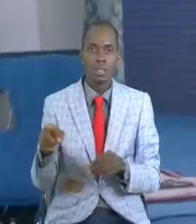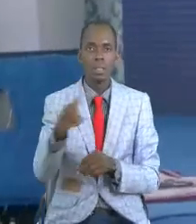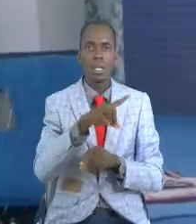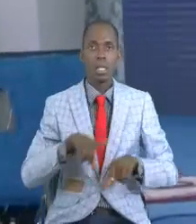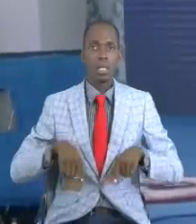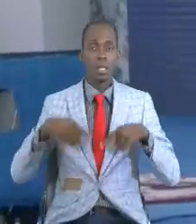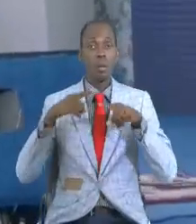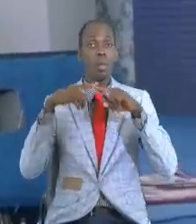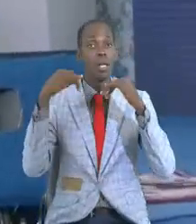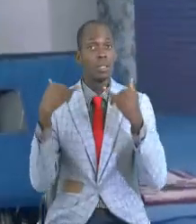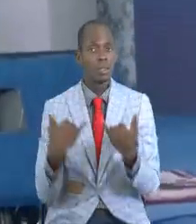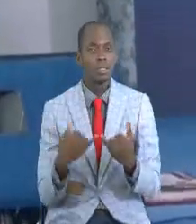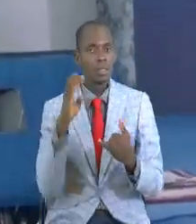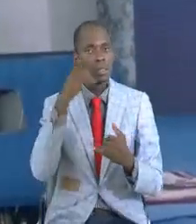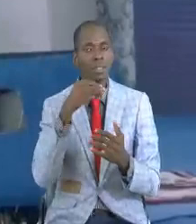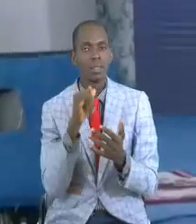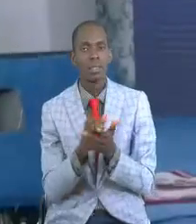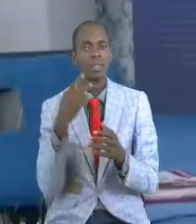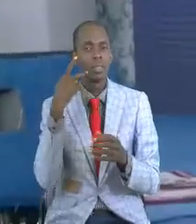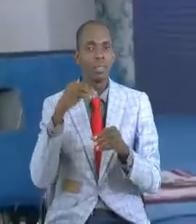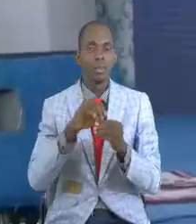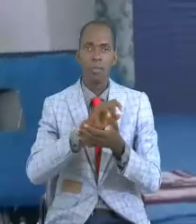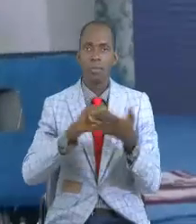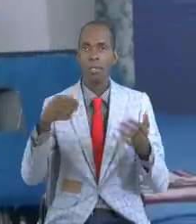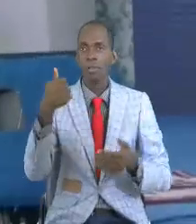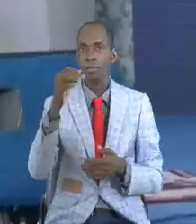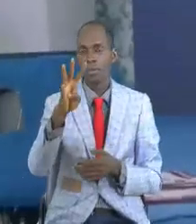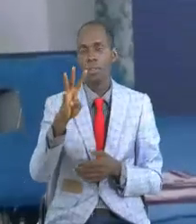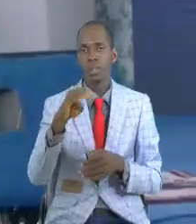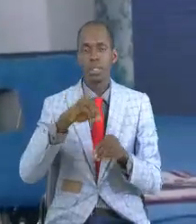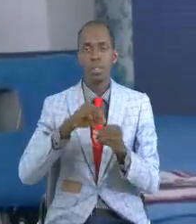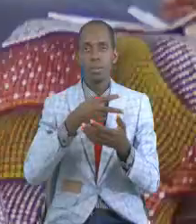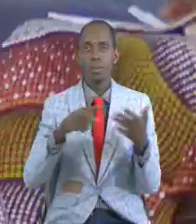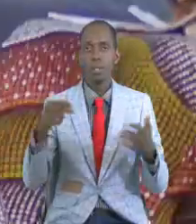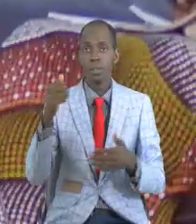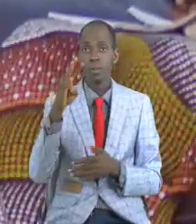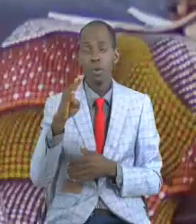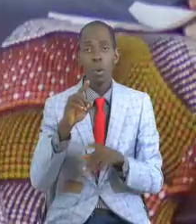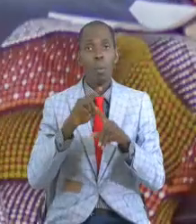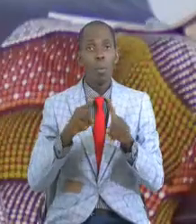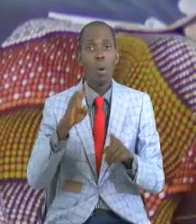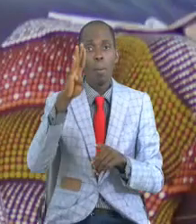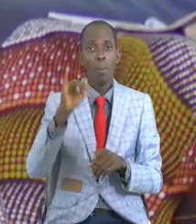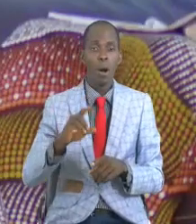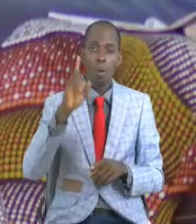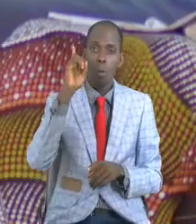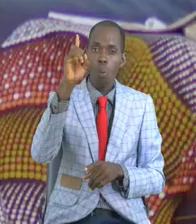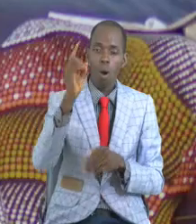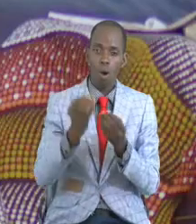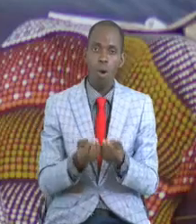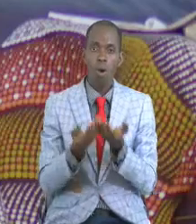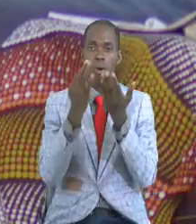tells us look at verse 14 there in verse 14 say for by one offering he